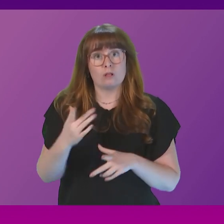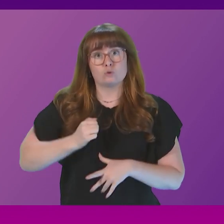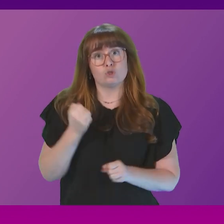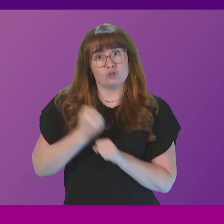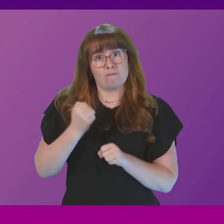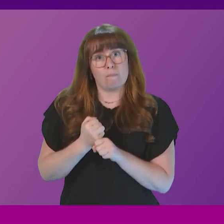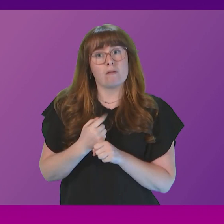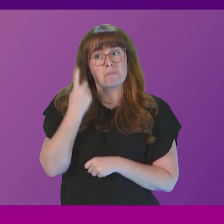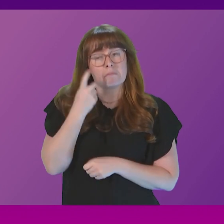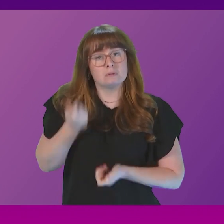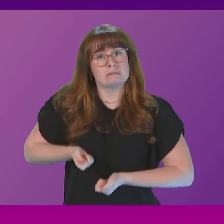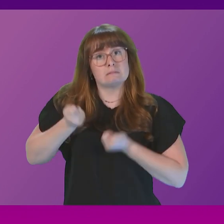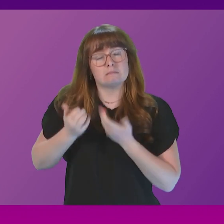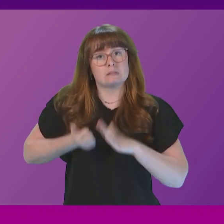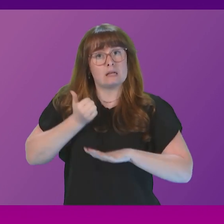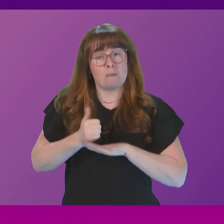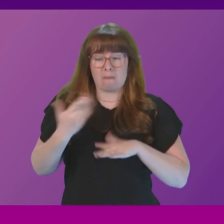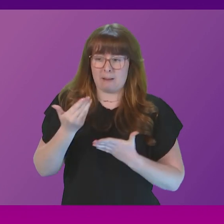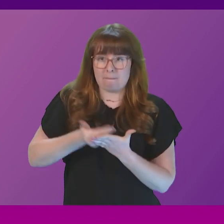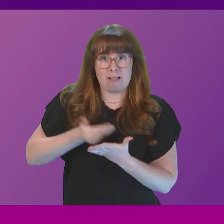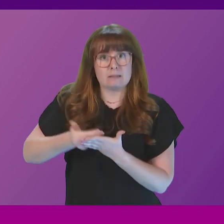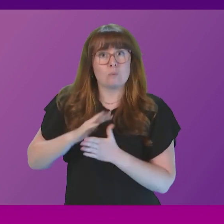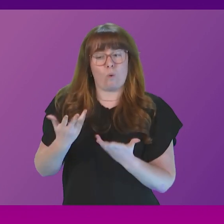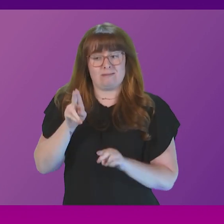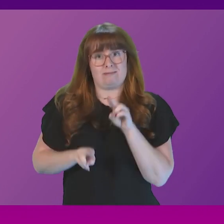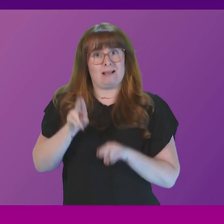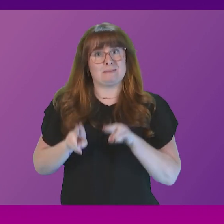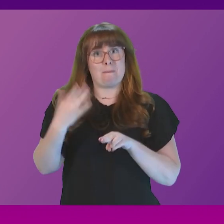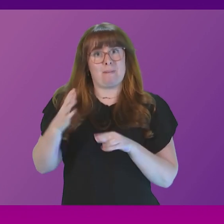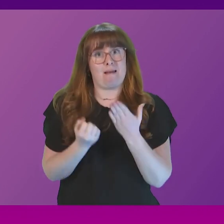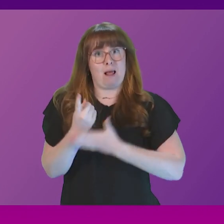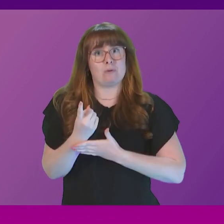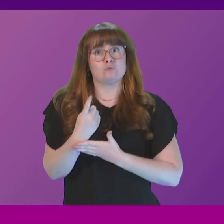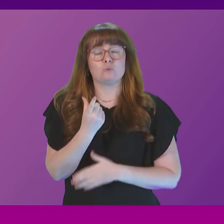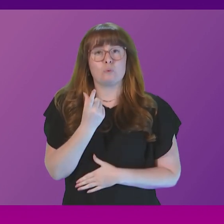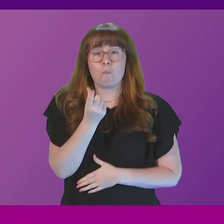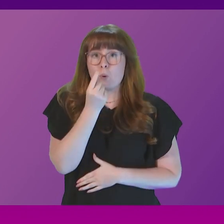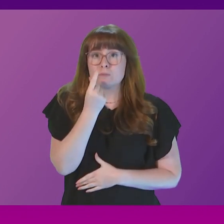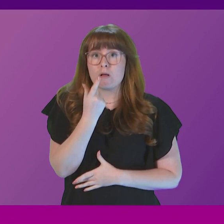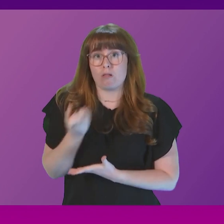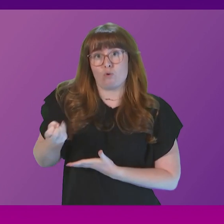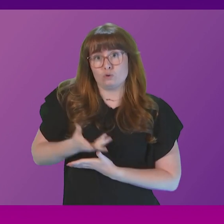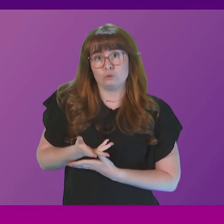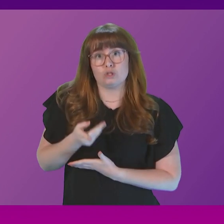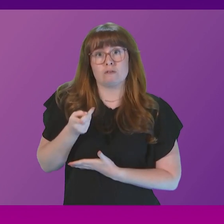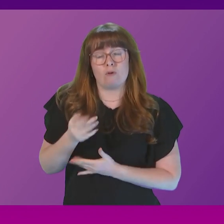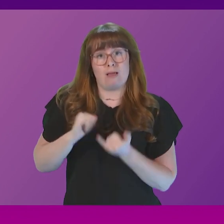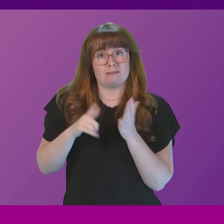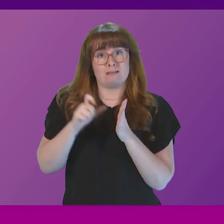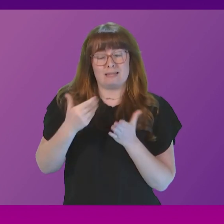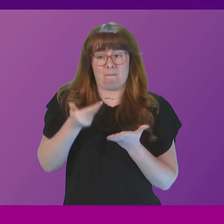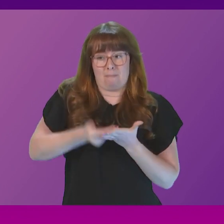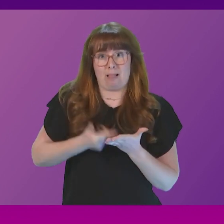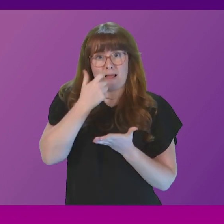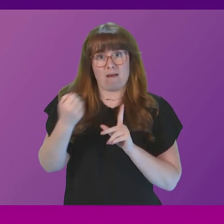bringing forward in any of the bills. What assessment is made of the possible contribution an SLC bill can actually make